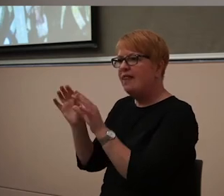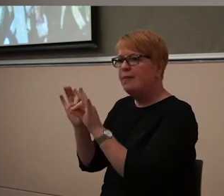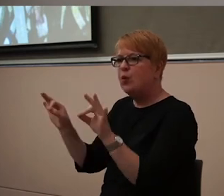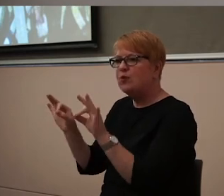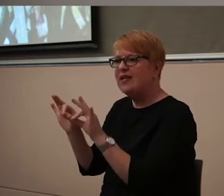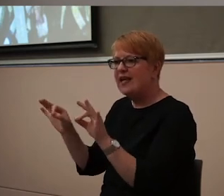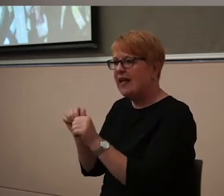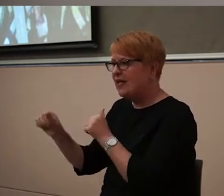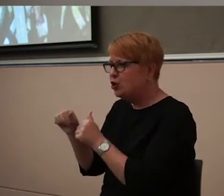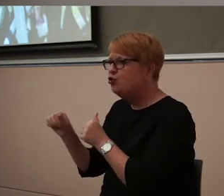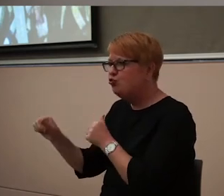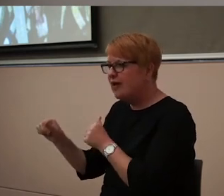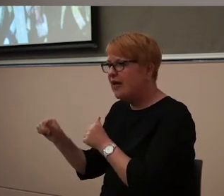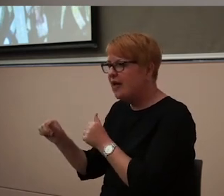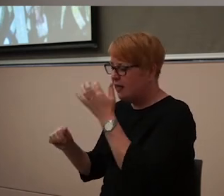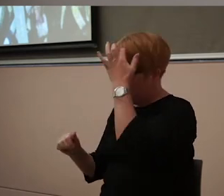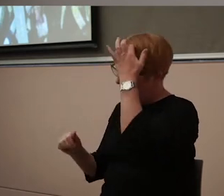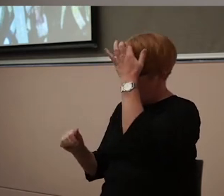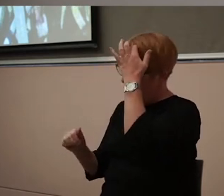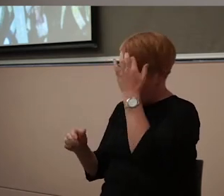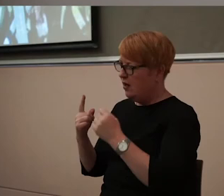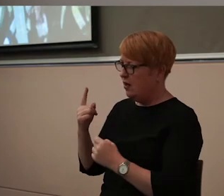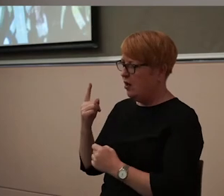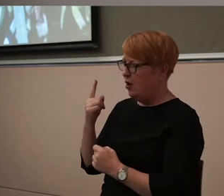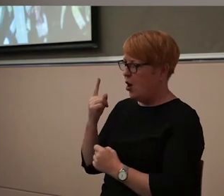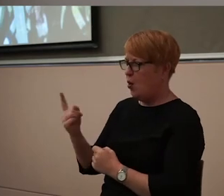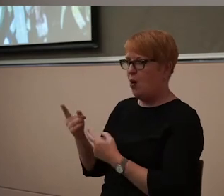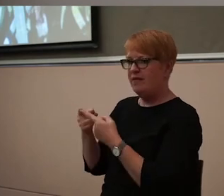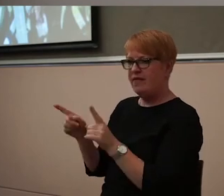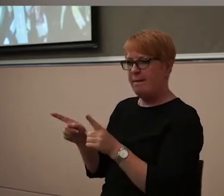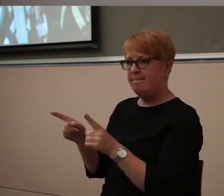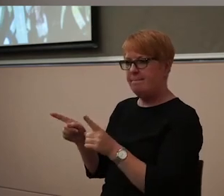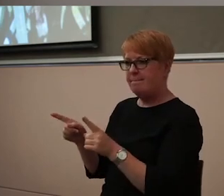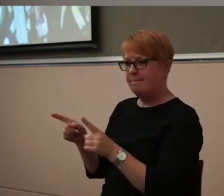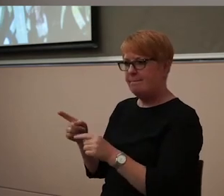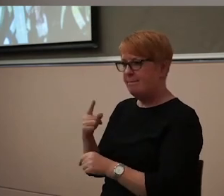trying to, at the end of Simon Says, trying to involve.